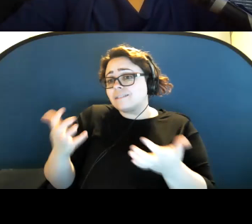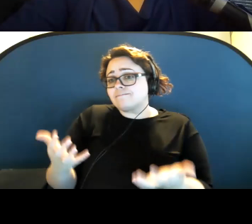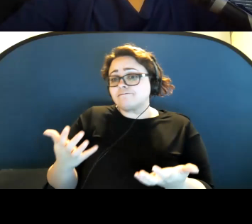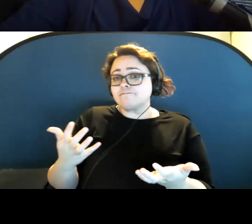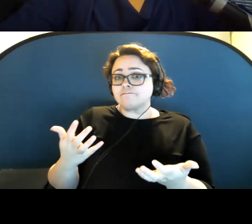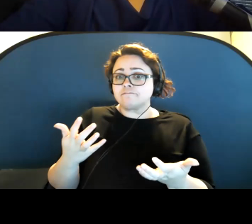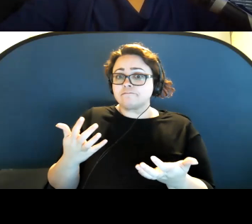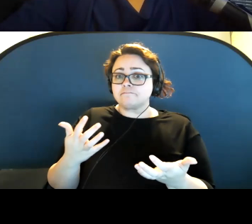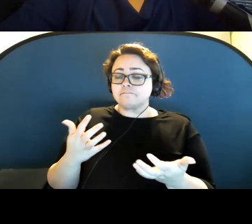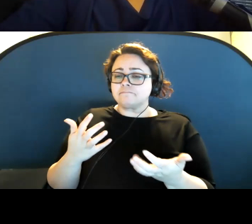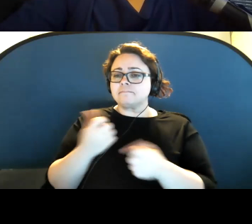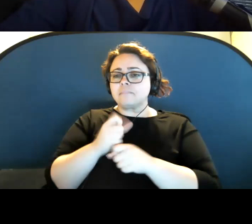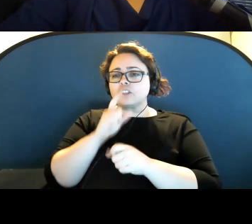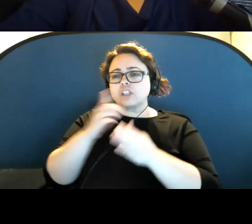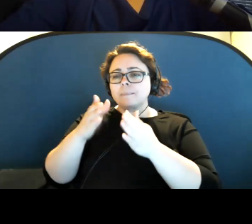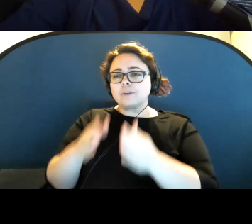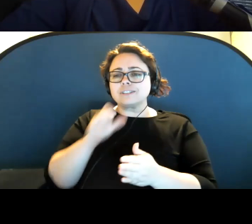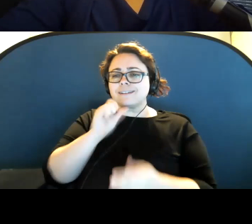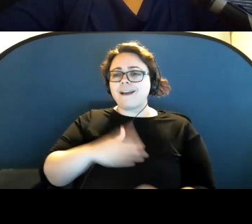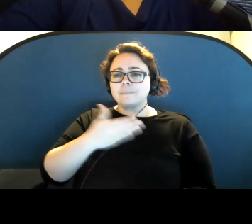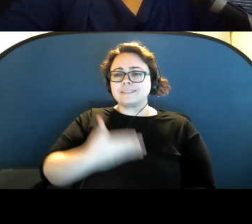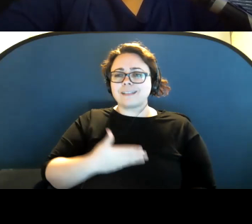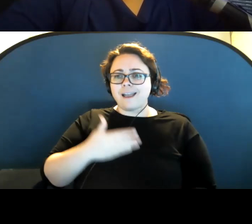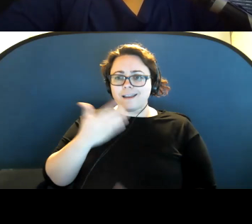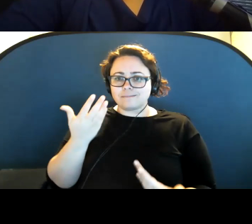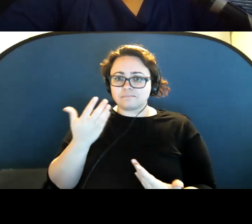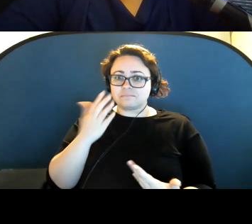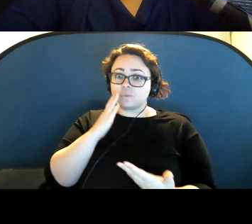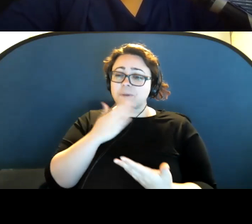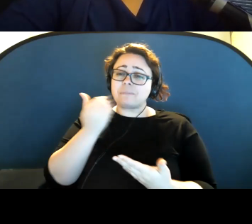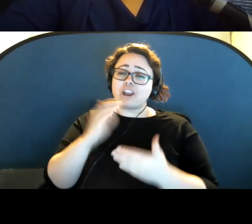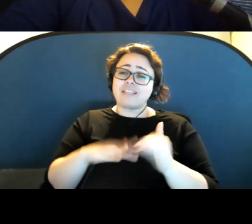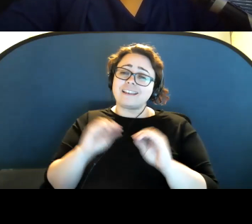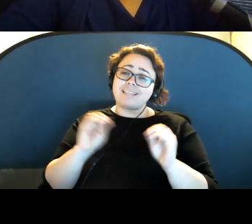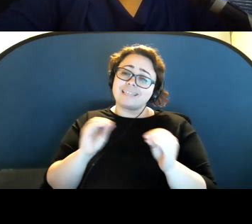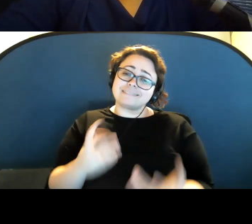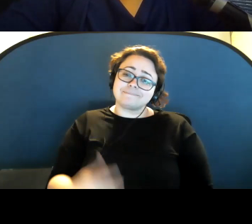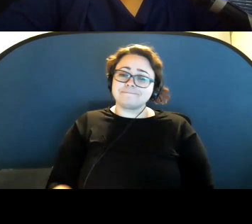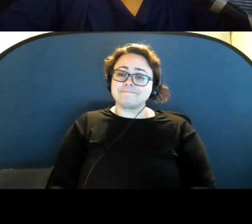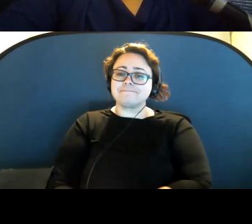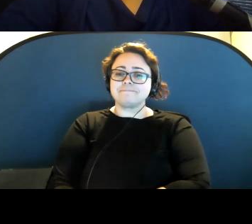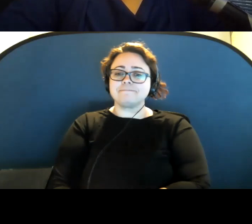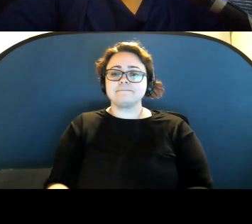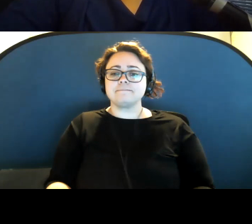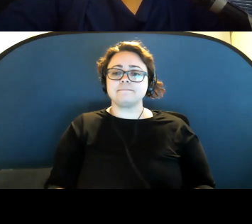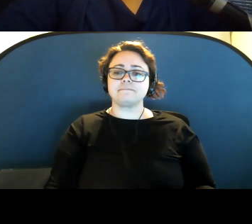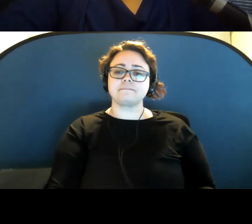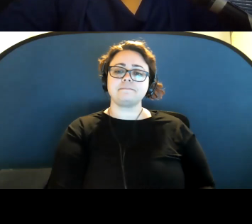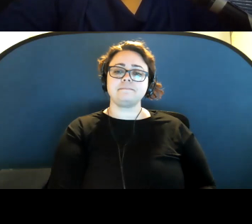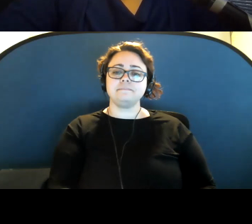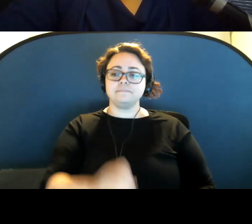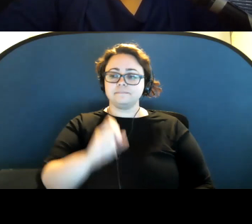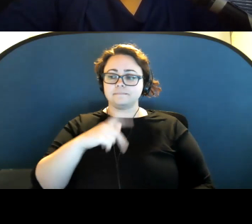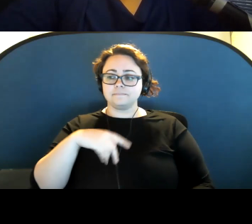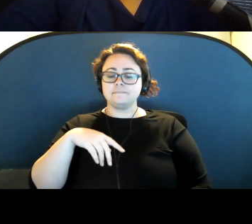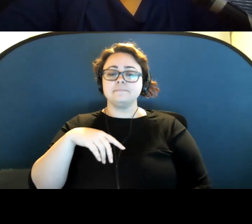be upsetting to the person, would be helpful, better than nothing. Excellent. Now, this is a really important